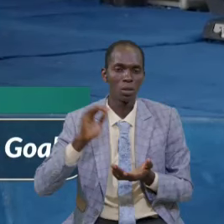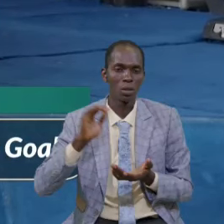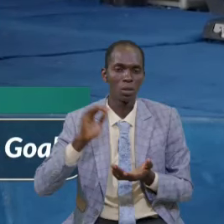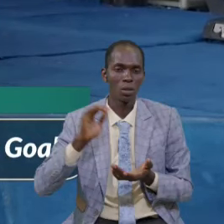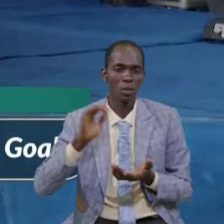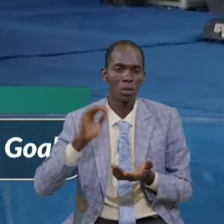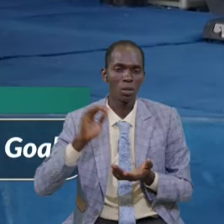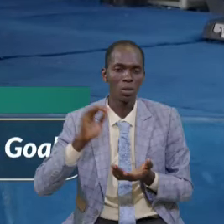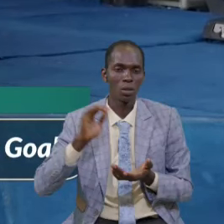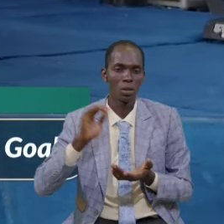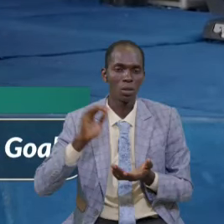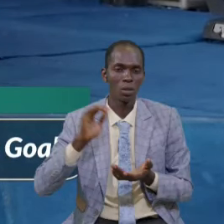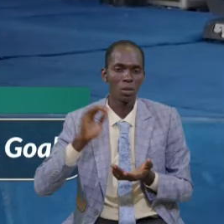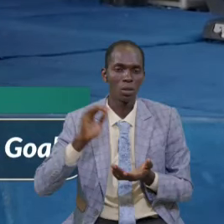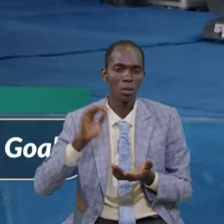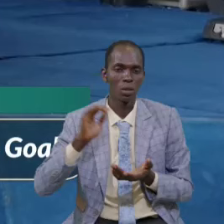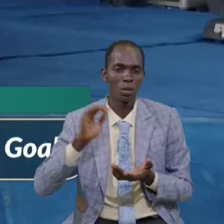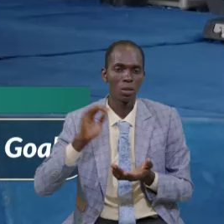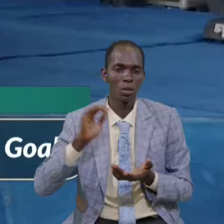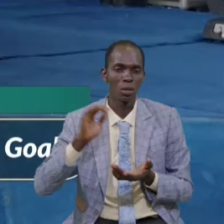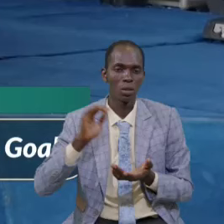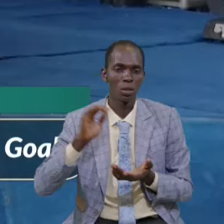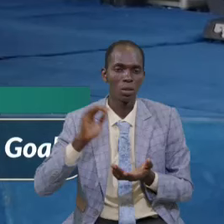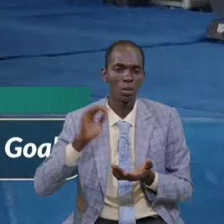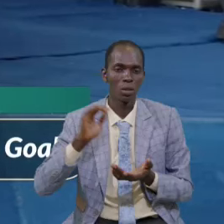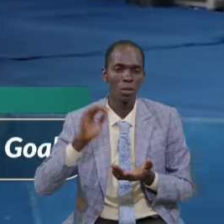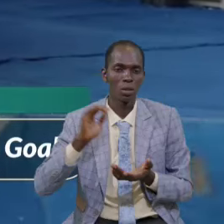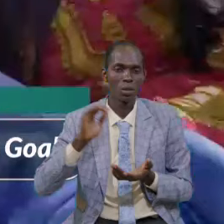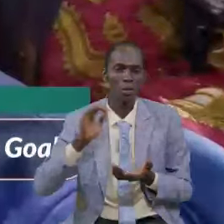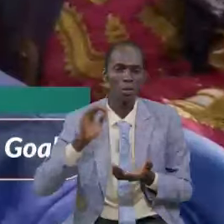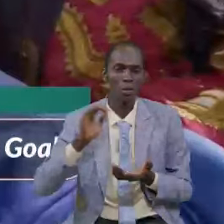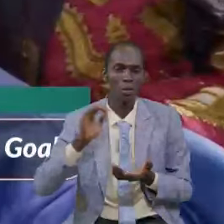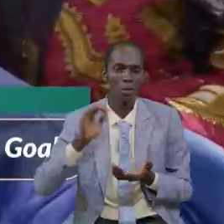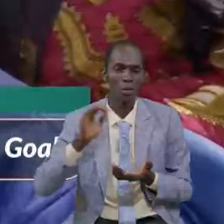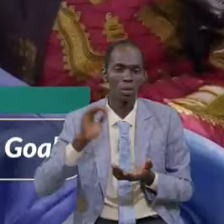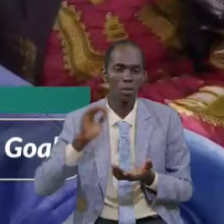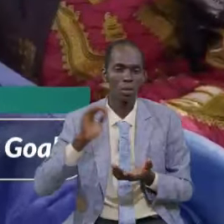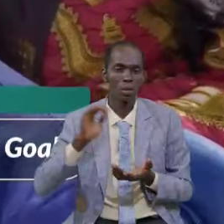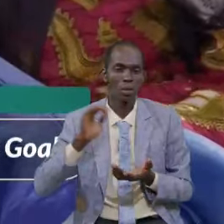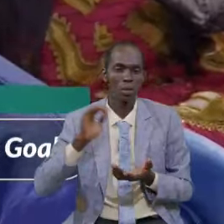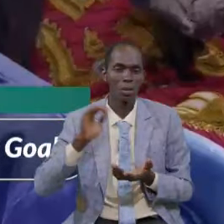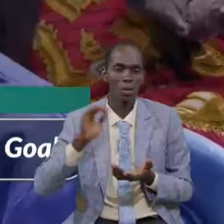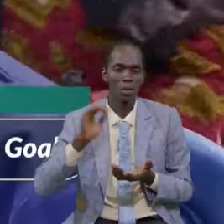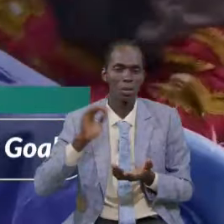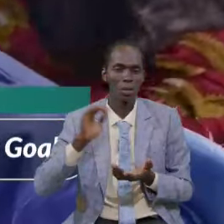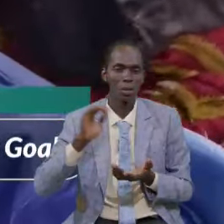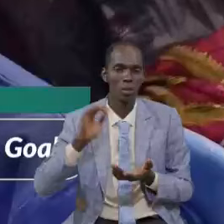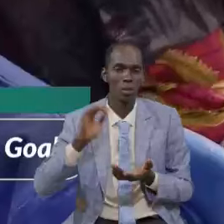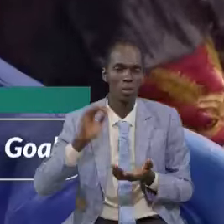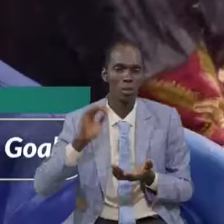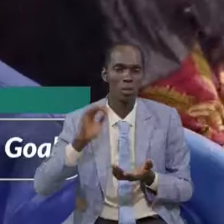drive? Where am I going? What do I want to achieve? Identify. That's how we